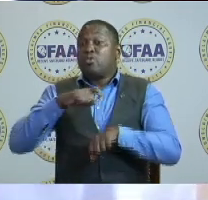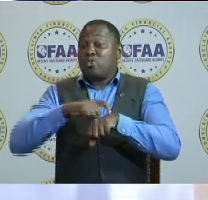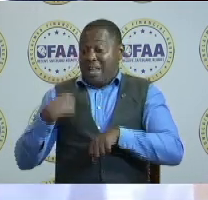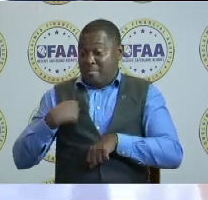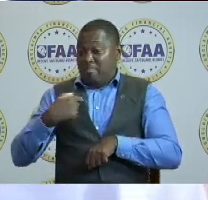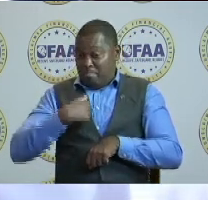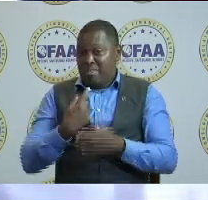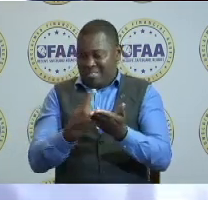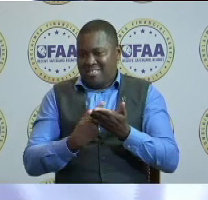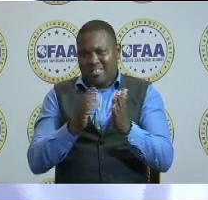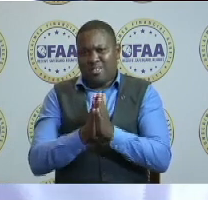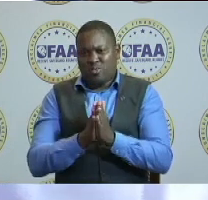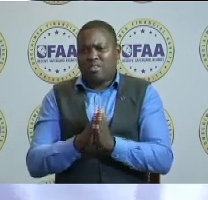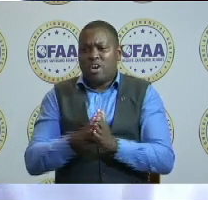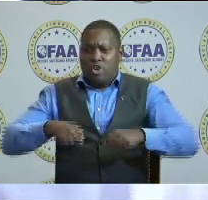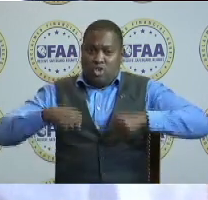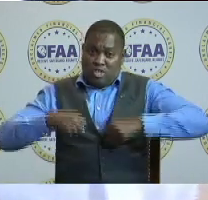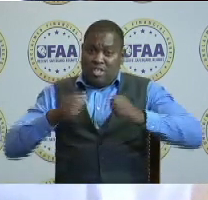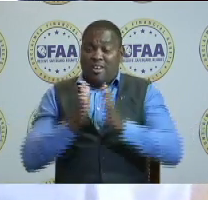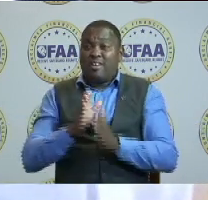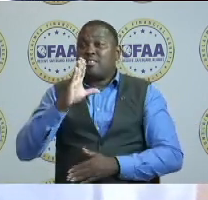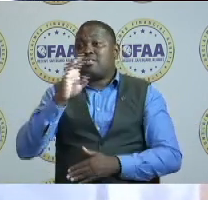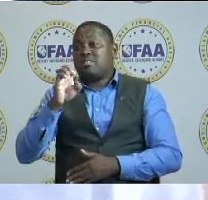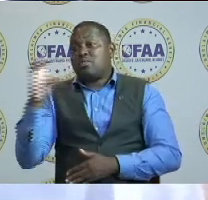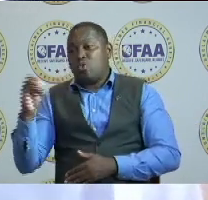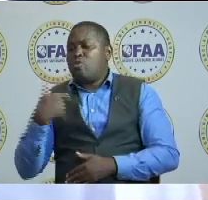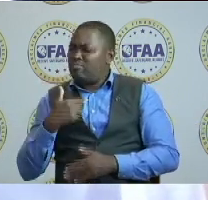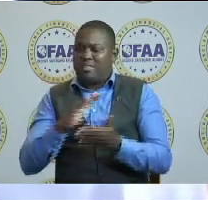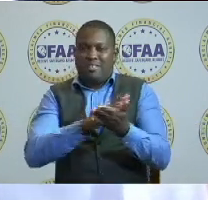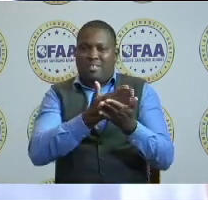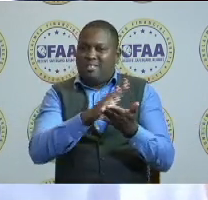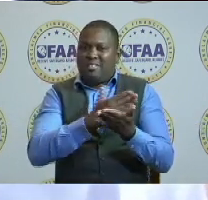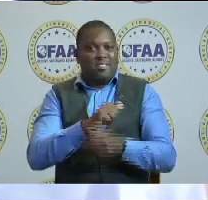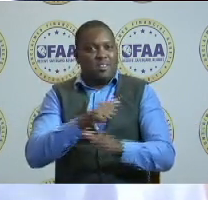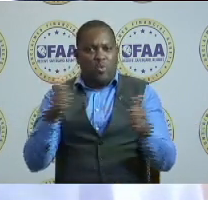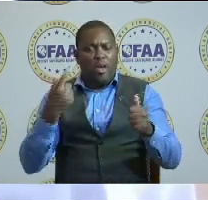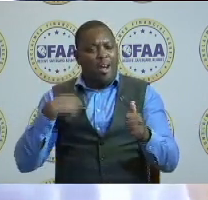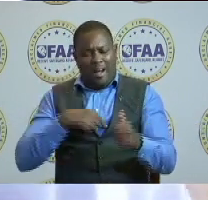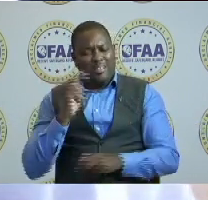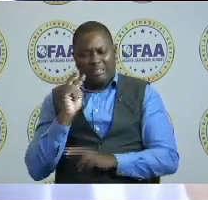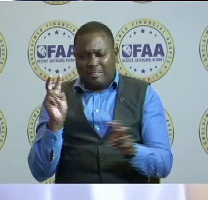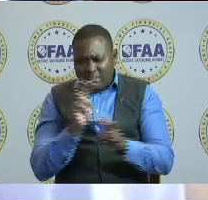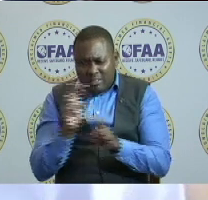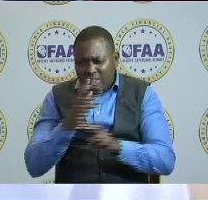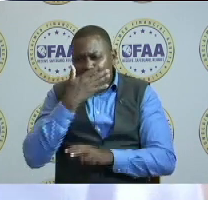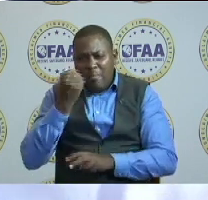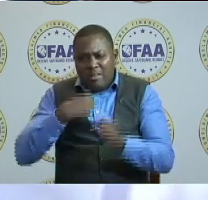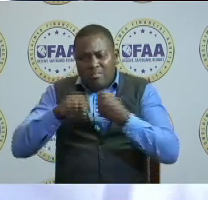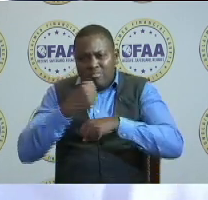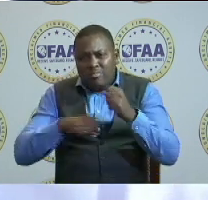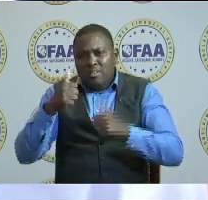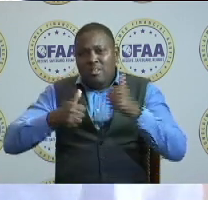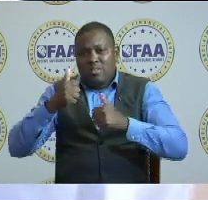CEO and the chair, it's something that I have shared very liberally, saying let us look for best practices and pick the best out of those